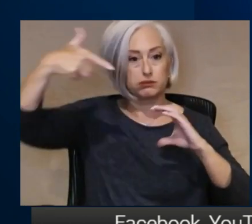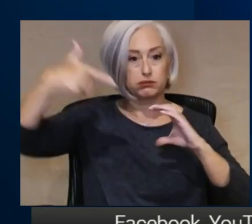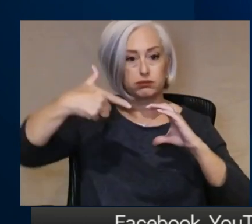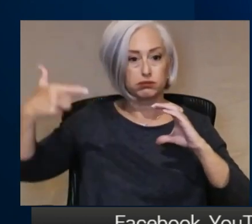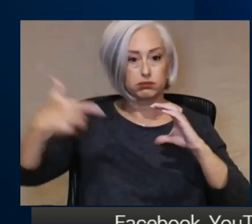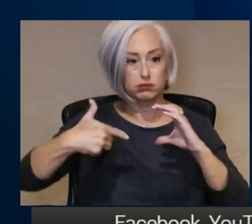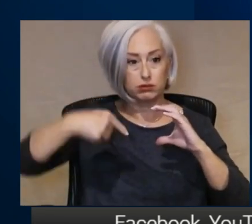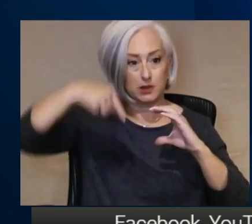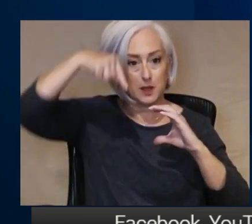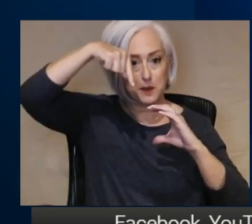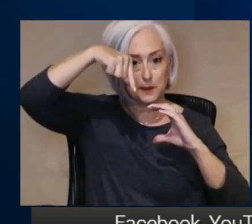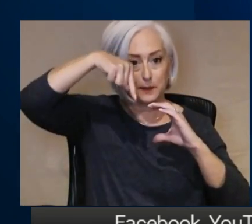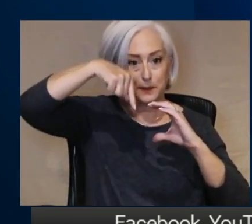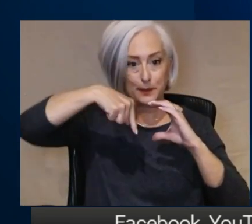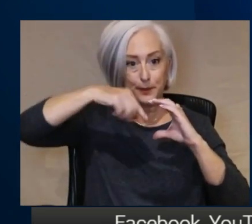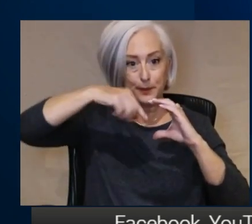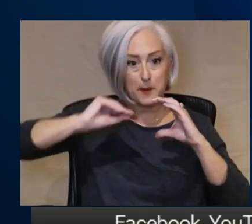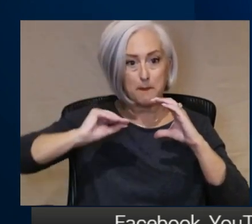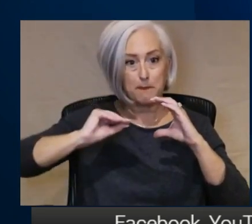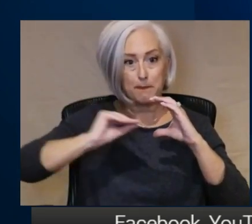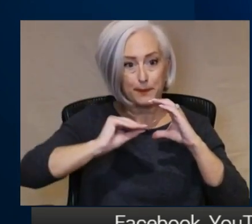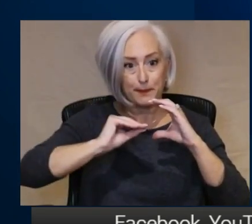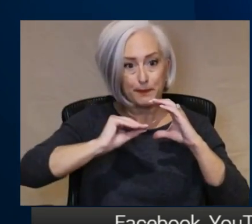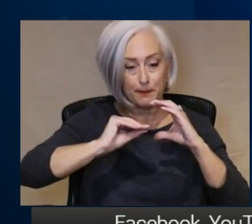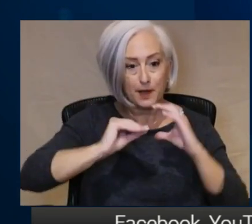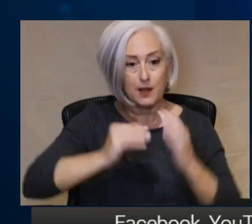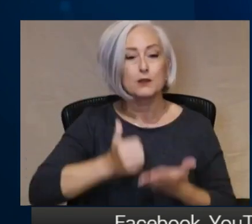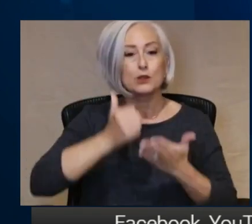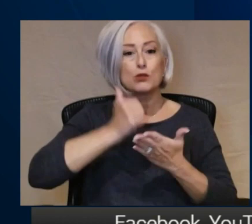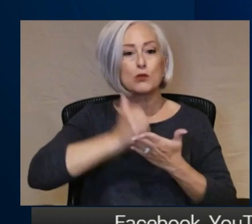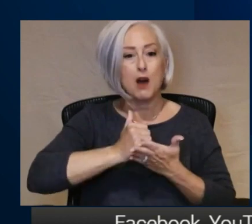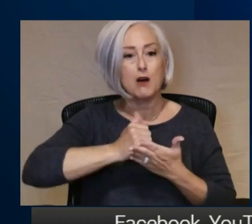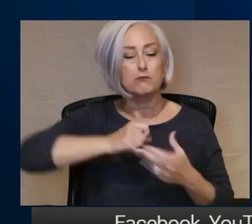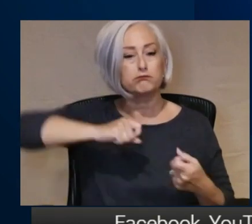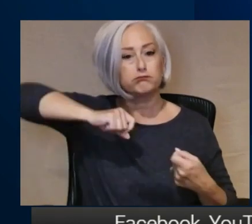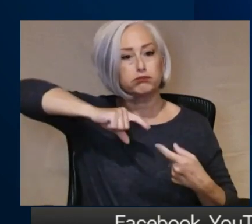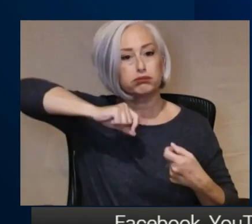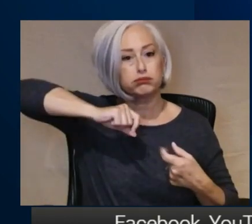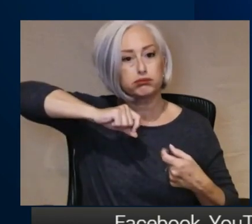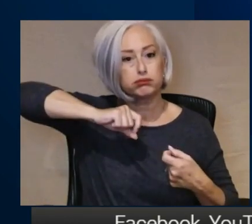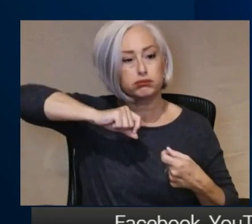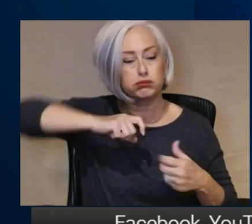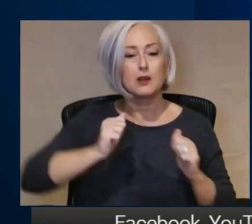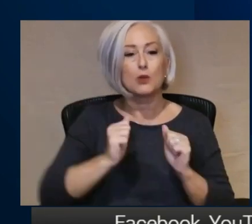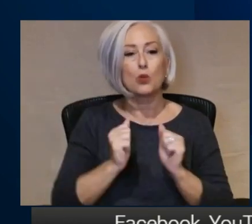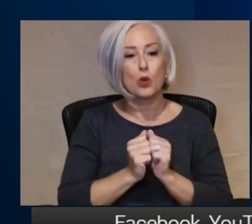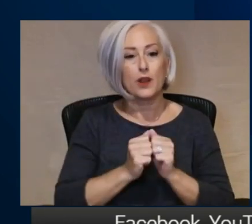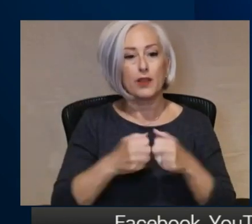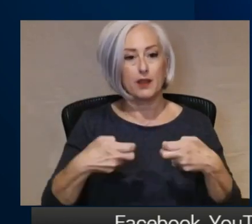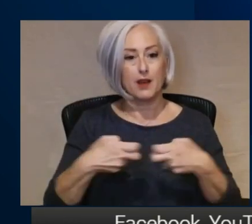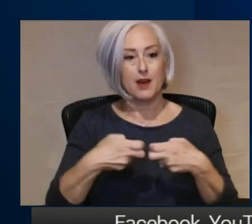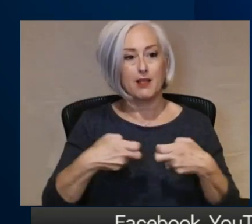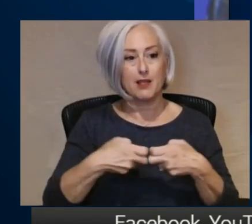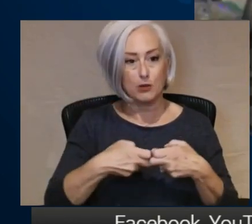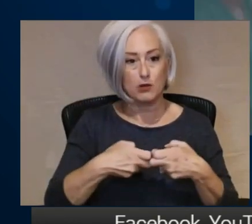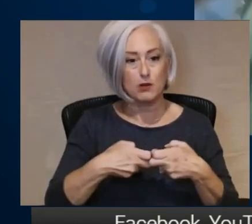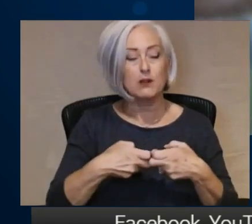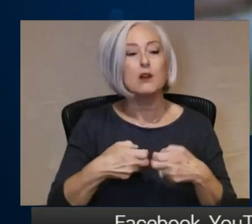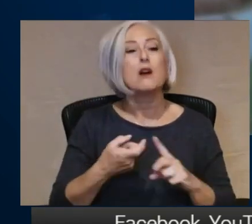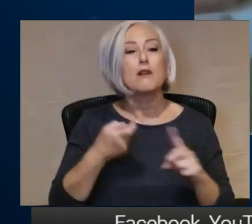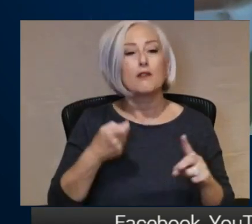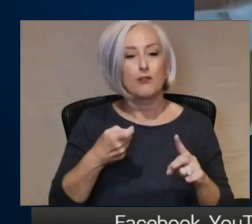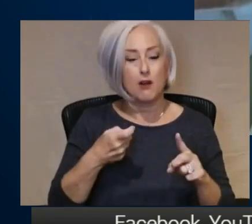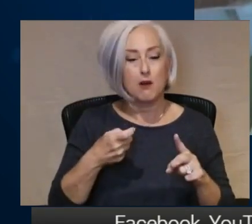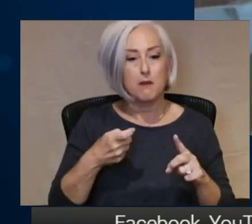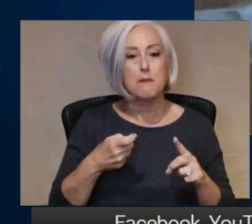and implanting a device to stimulate targeted regions of the brain with electrical impulses from a battery-operated neurostimulator.